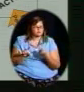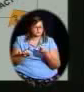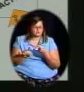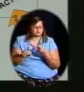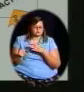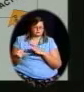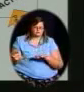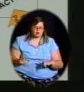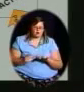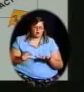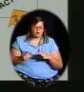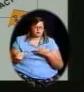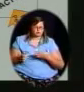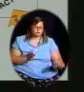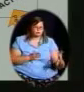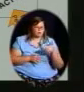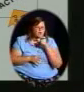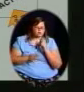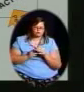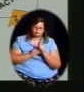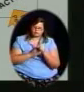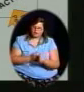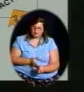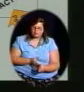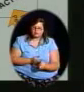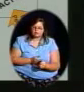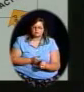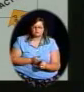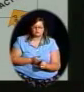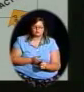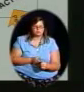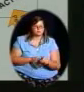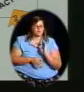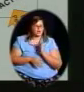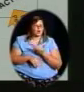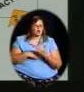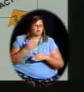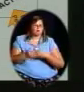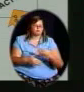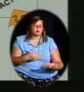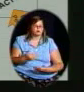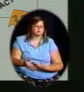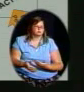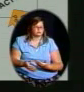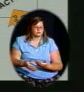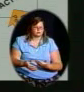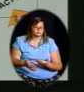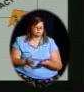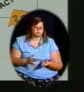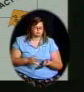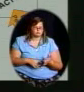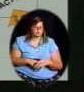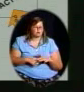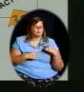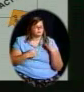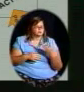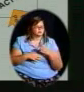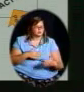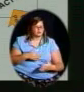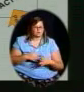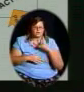action plans, and who is taking the lead on that action plan, and our process measures, all the way through. And you can see that